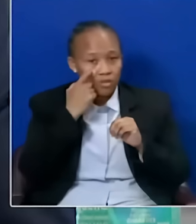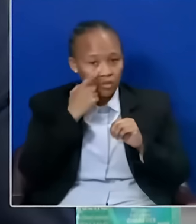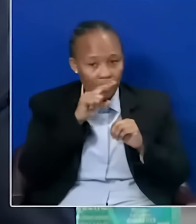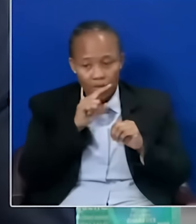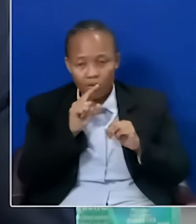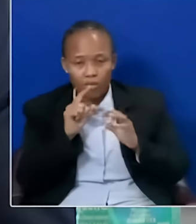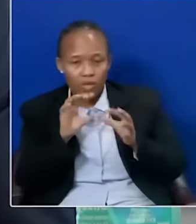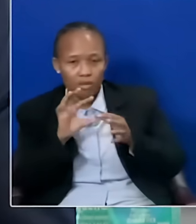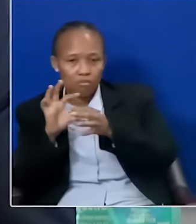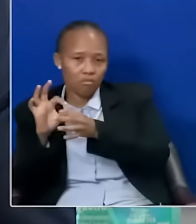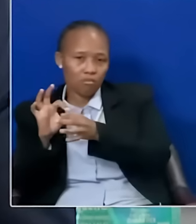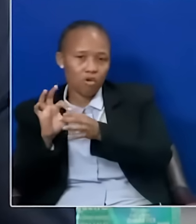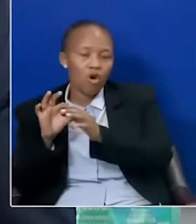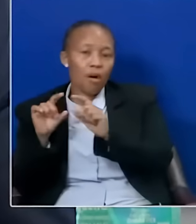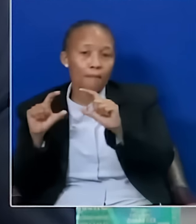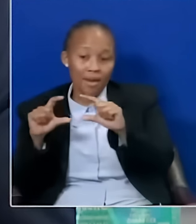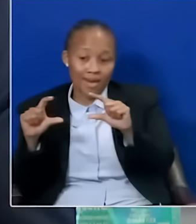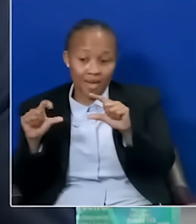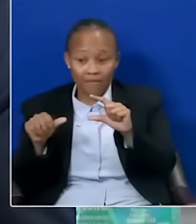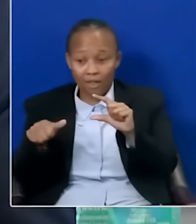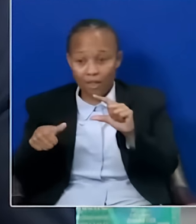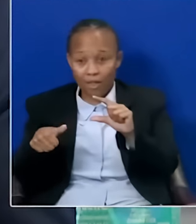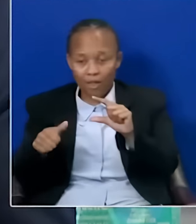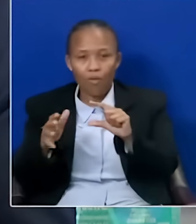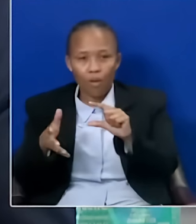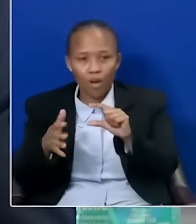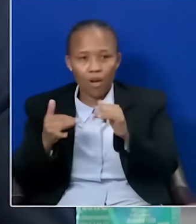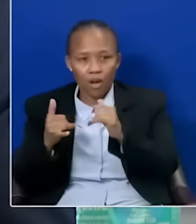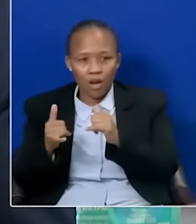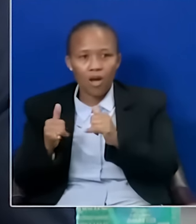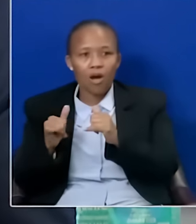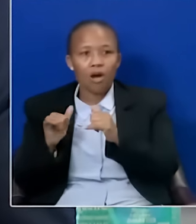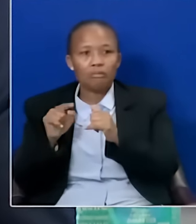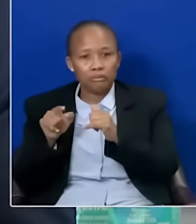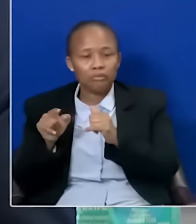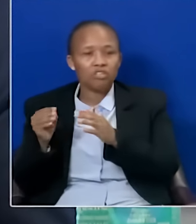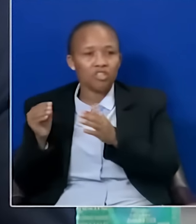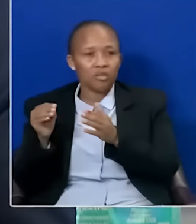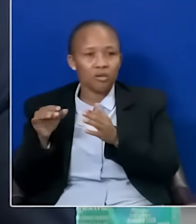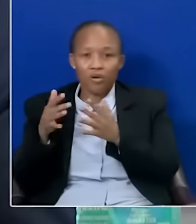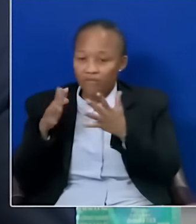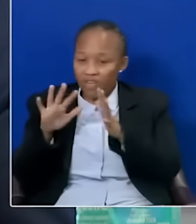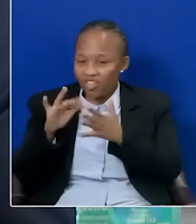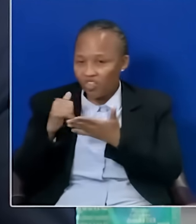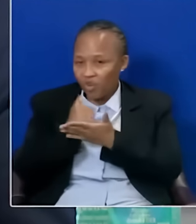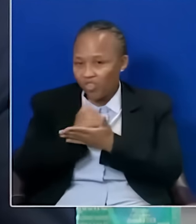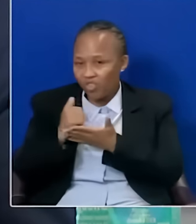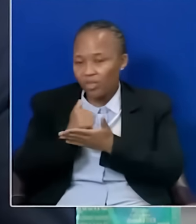where the specimen was eventually registered at IBIS. given an IBIS lab